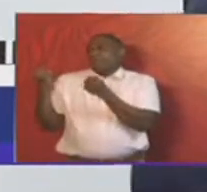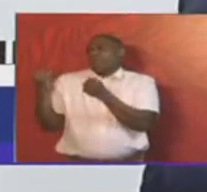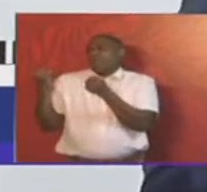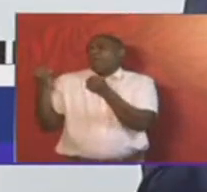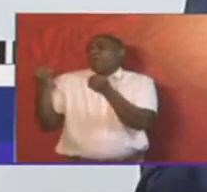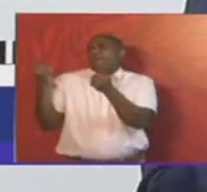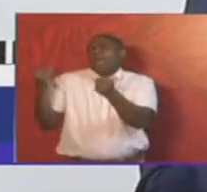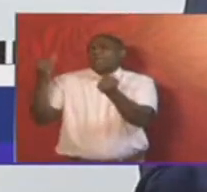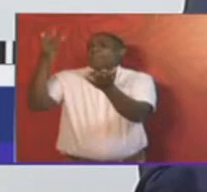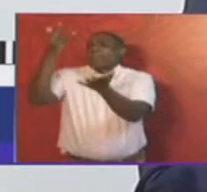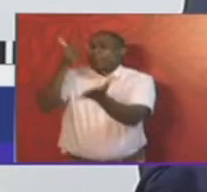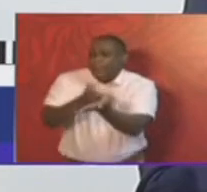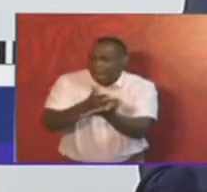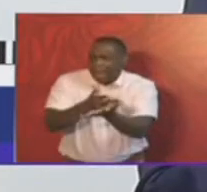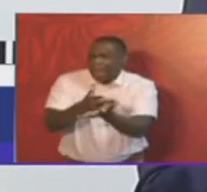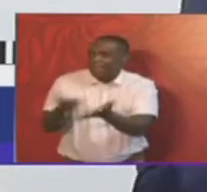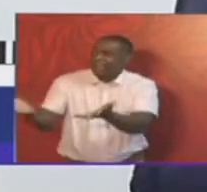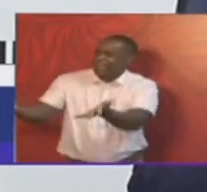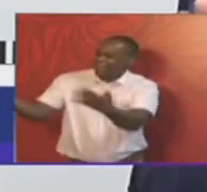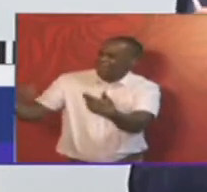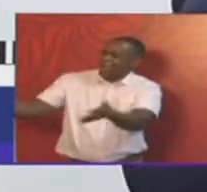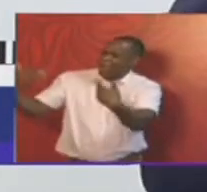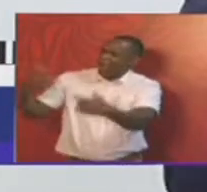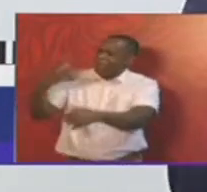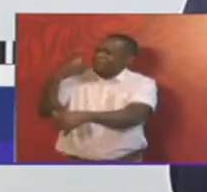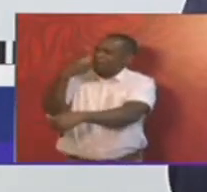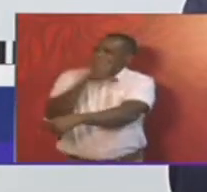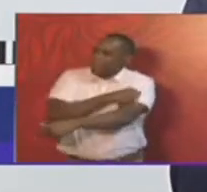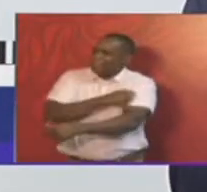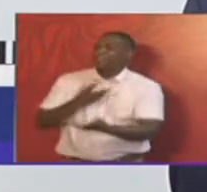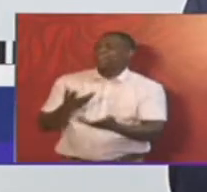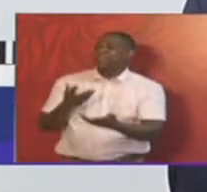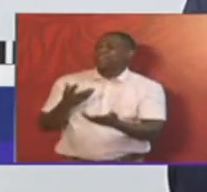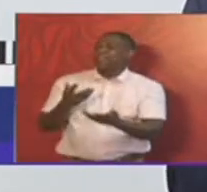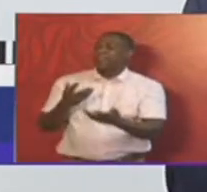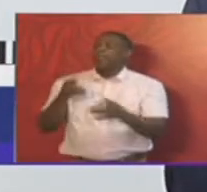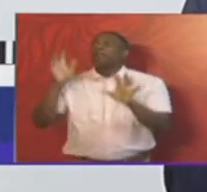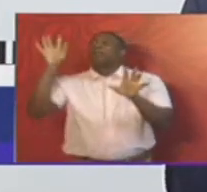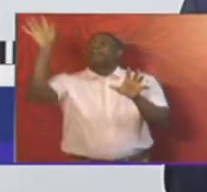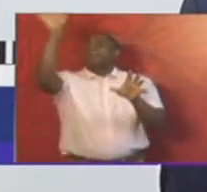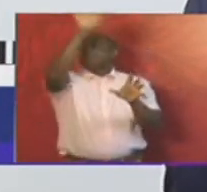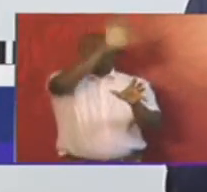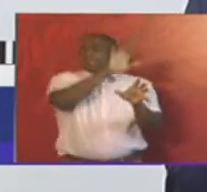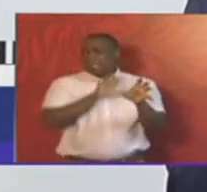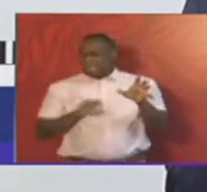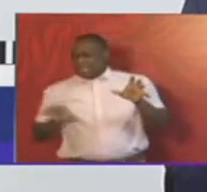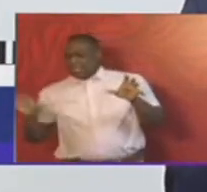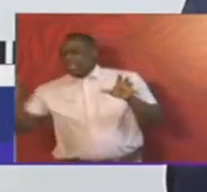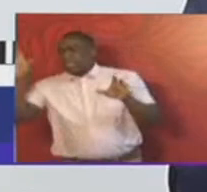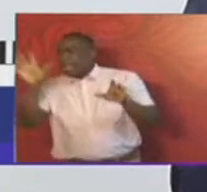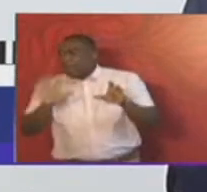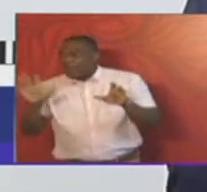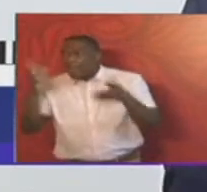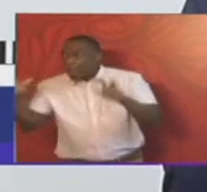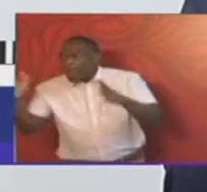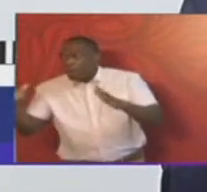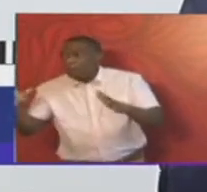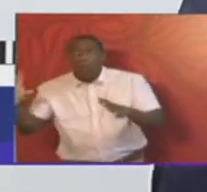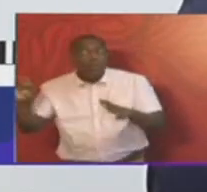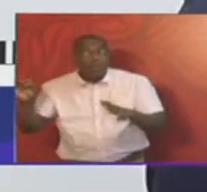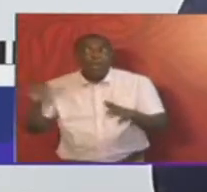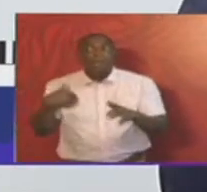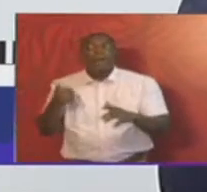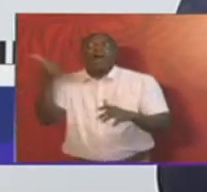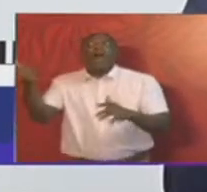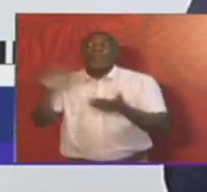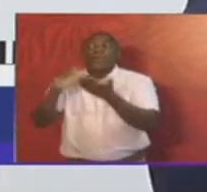coastal regions in Trinidad and Tobago, there are some inland communities. I could talk as an MP for St. Joseph. You